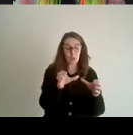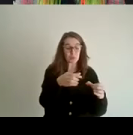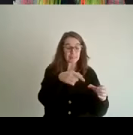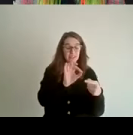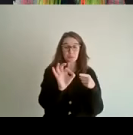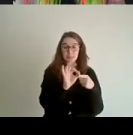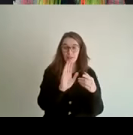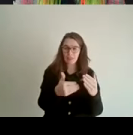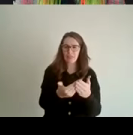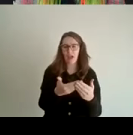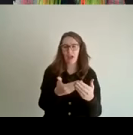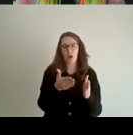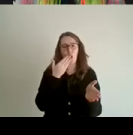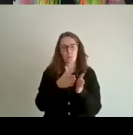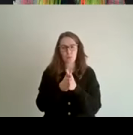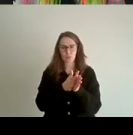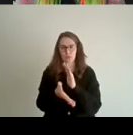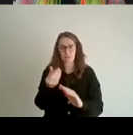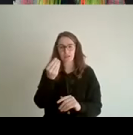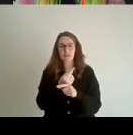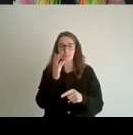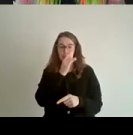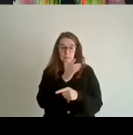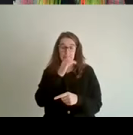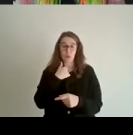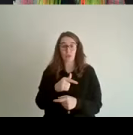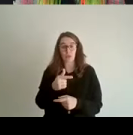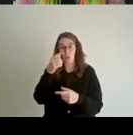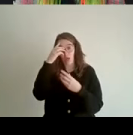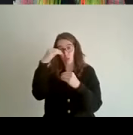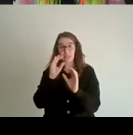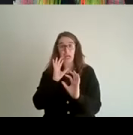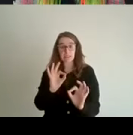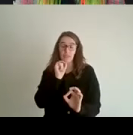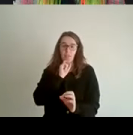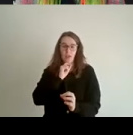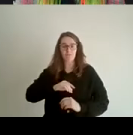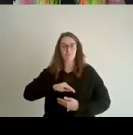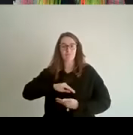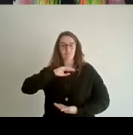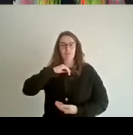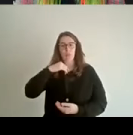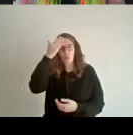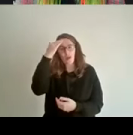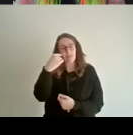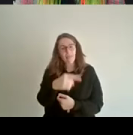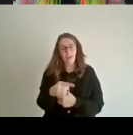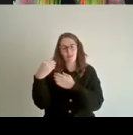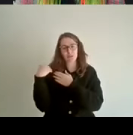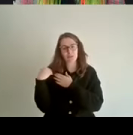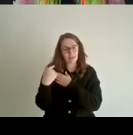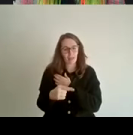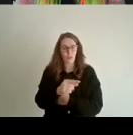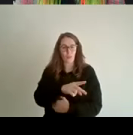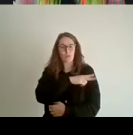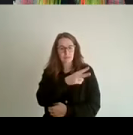from an education like mine. So I do believe a big responsibility lies at the universities to